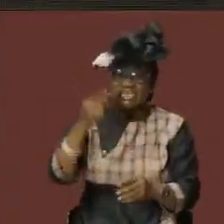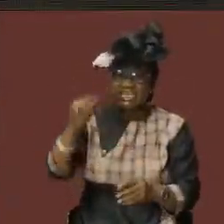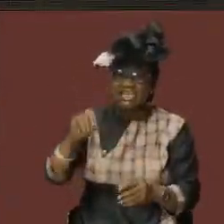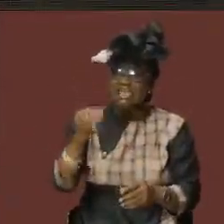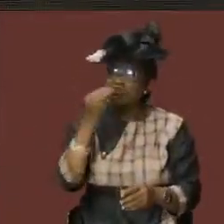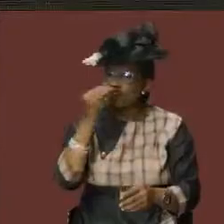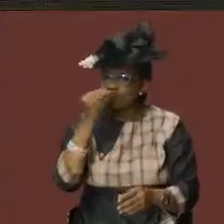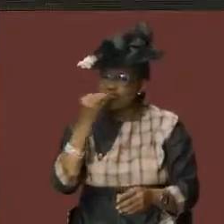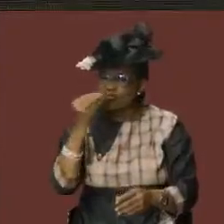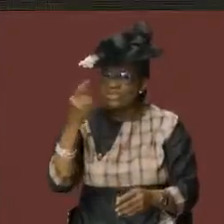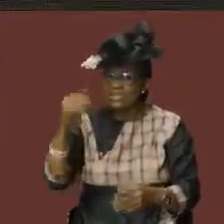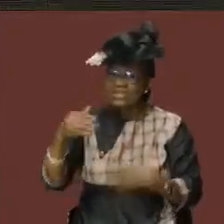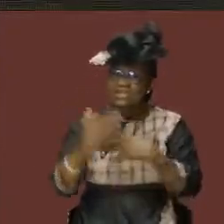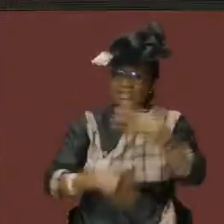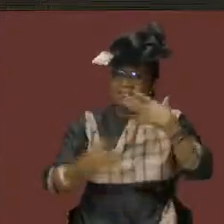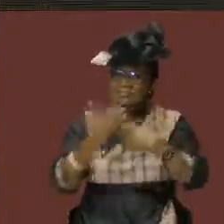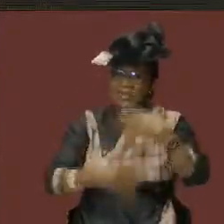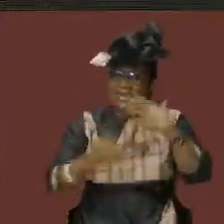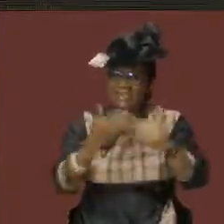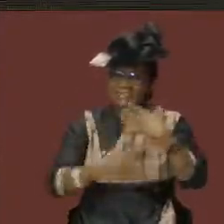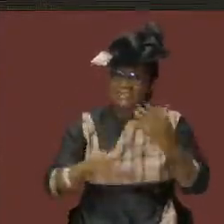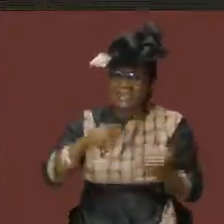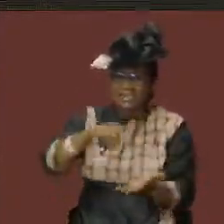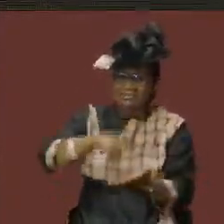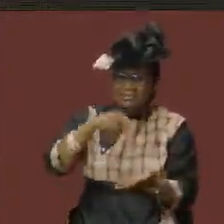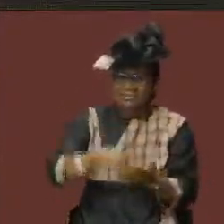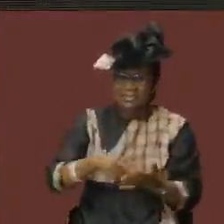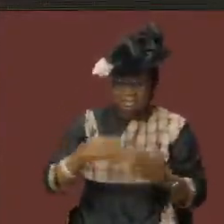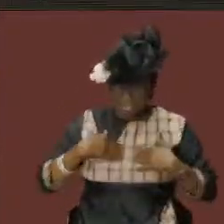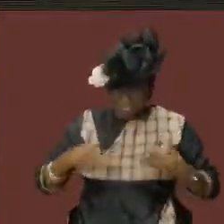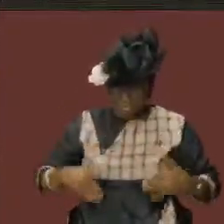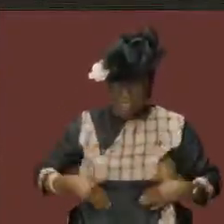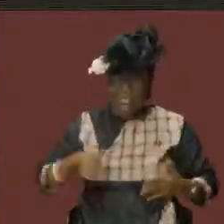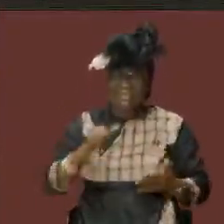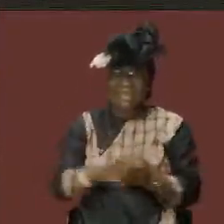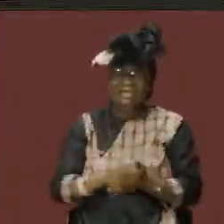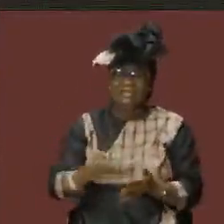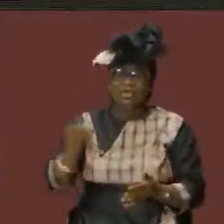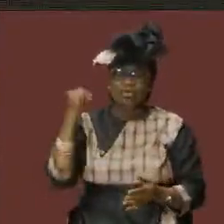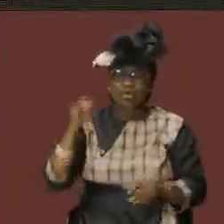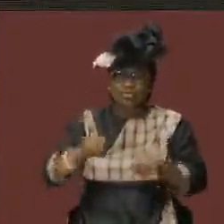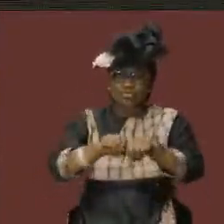The bread, representing the body that was broken for you.